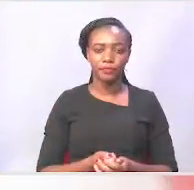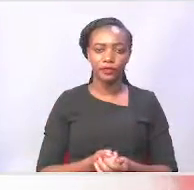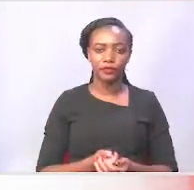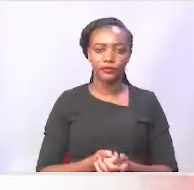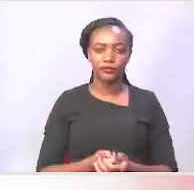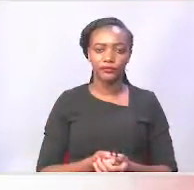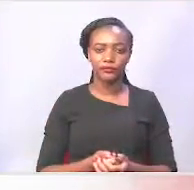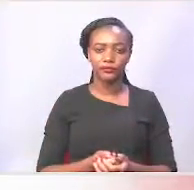transitv7